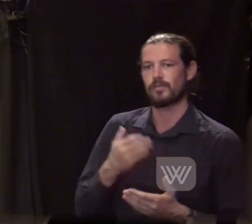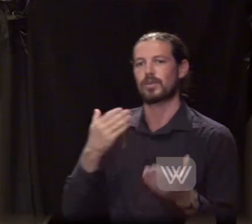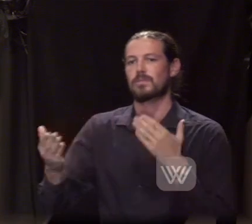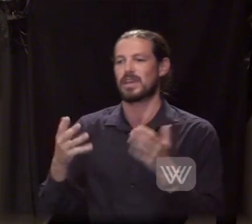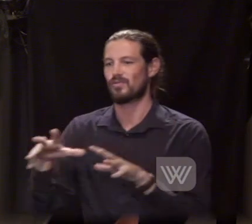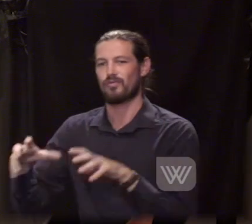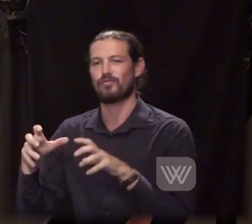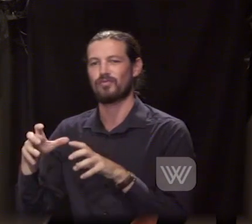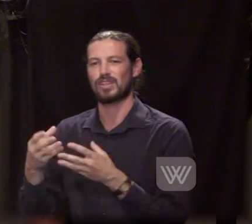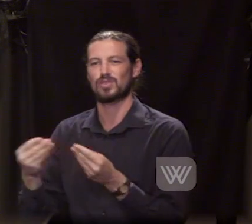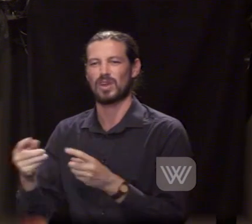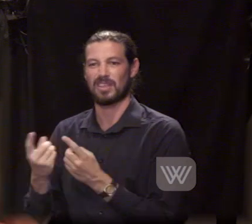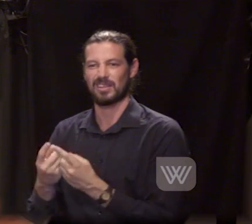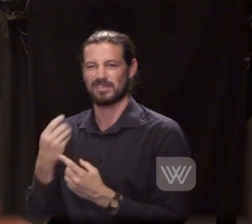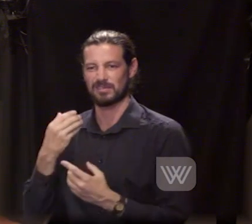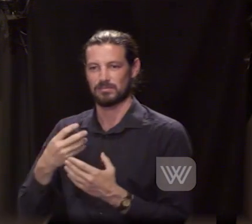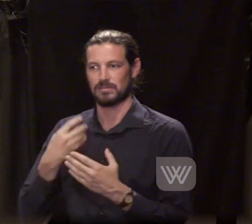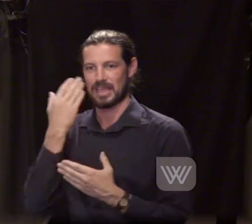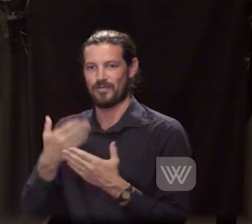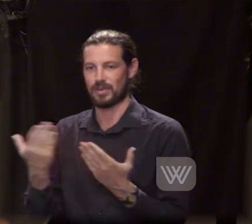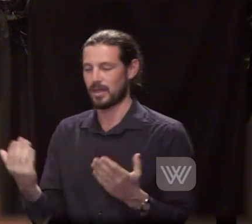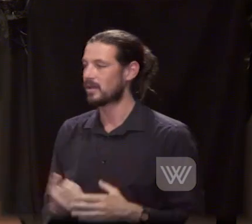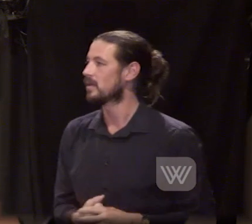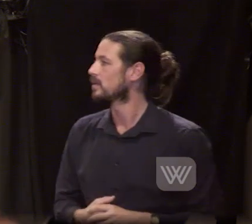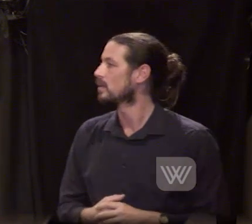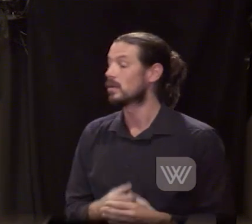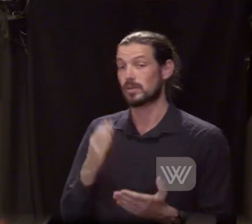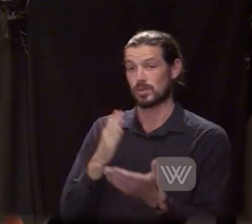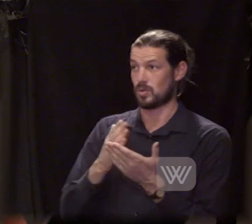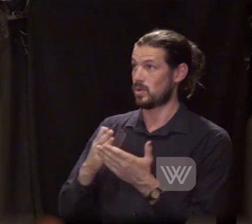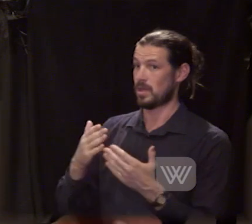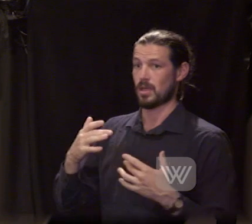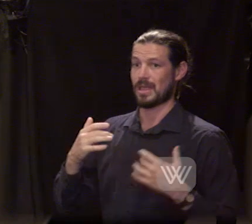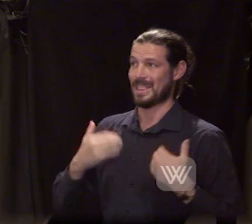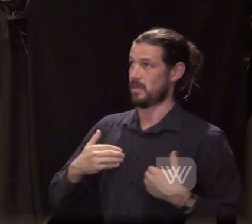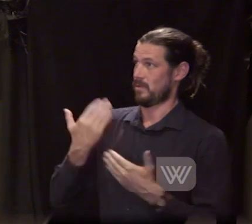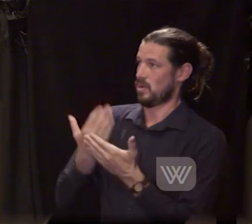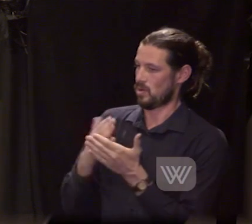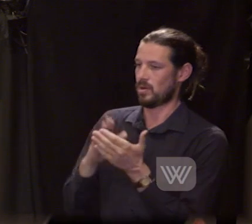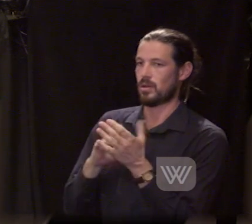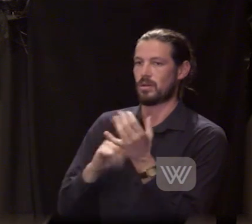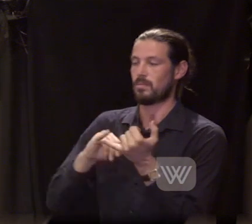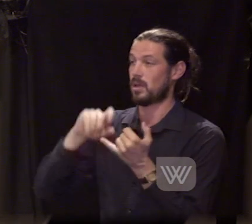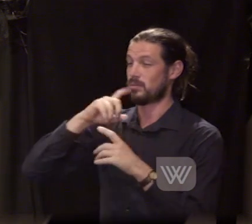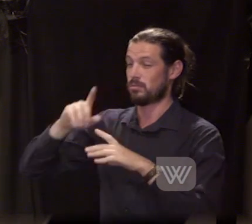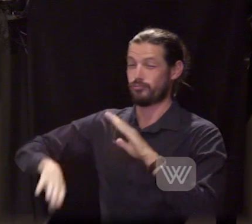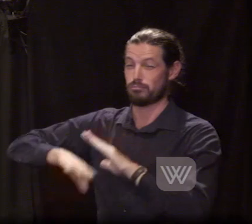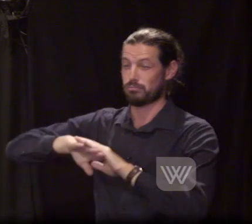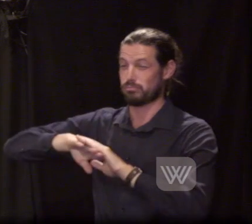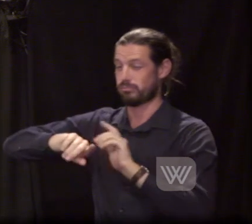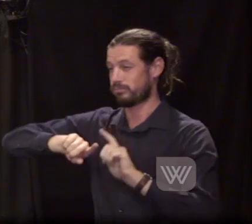And so just everything about how your life is up there is going to be totally different than here on Earth.